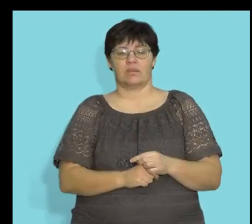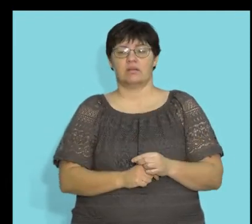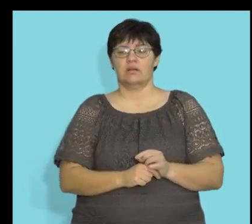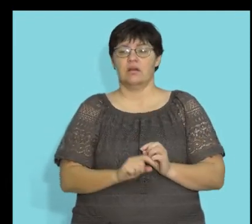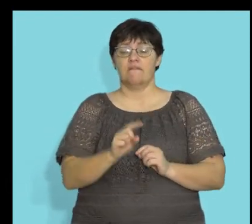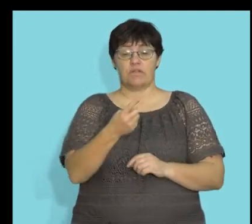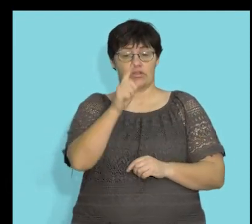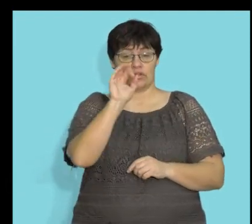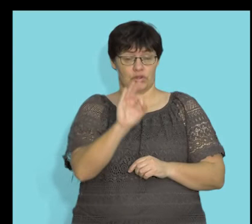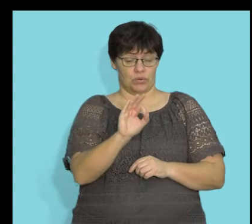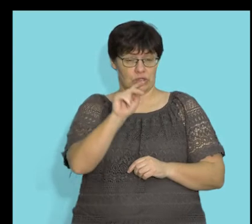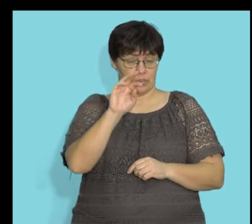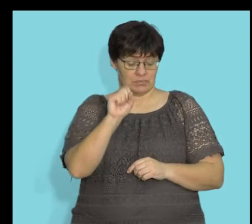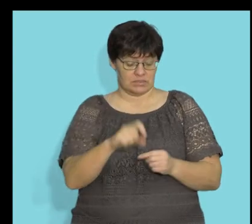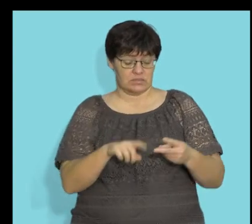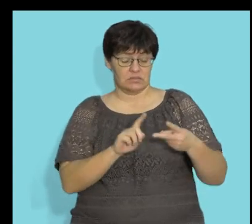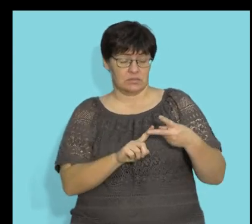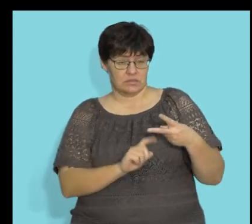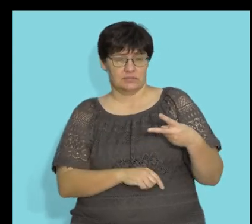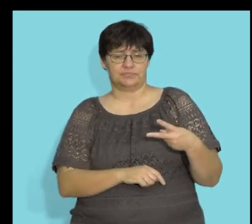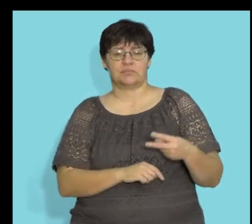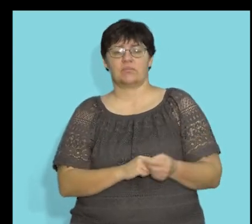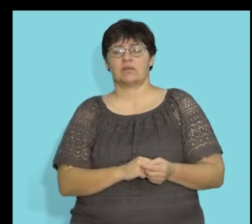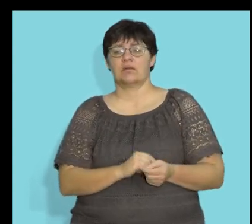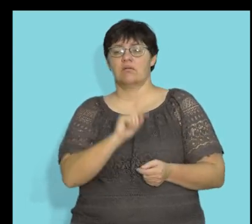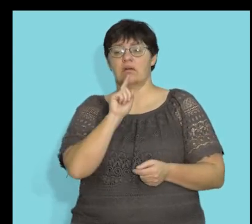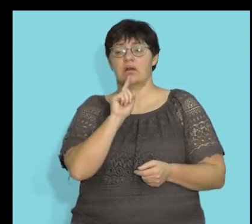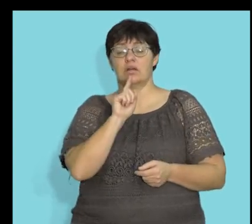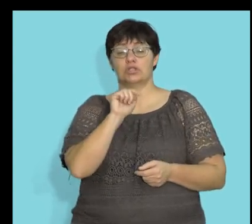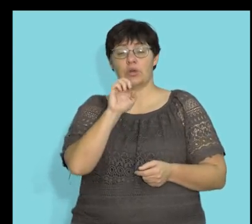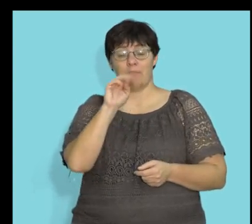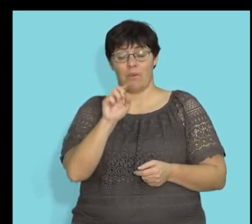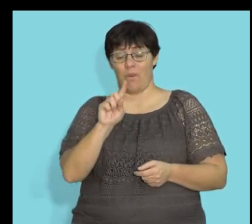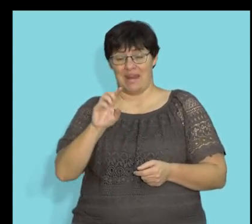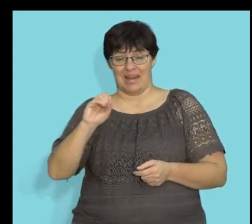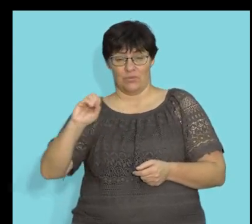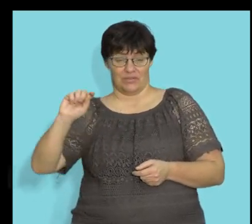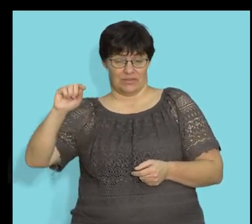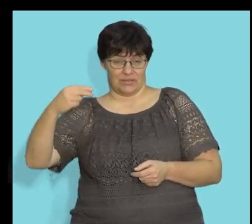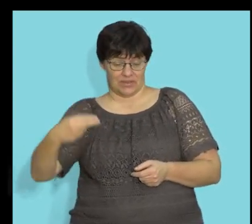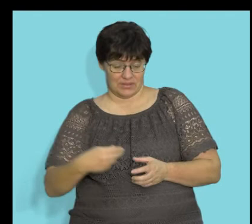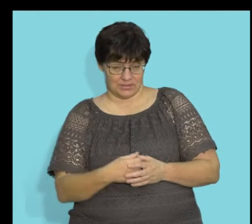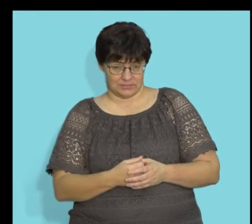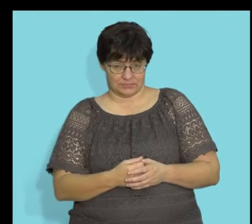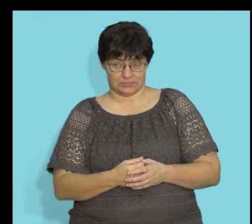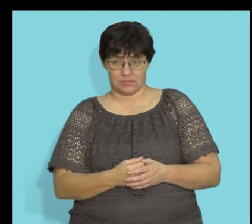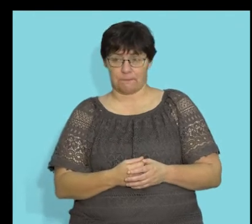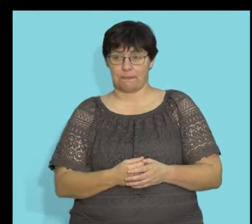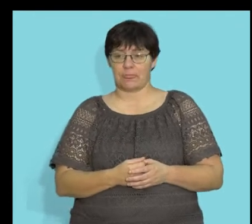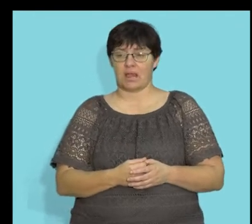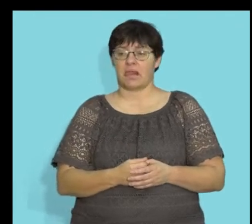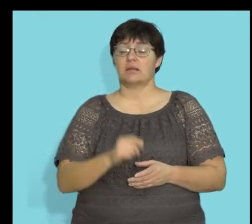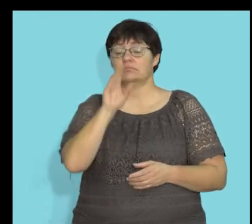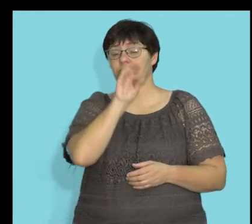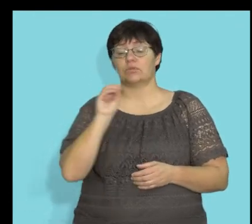first 3 terms of the series, B, the 100th term of the series, and by the 100th